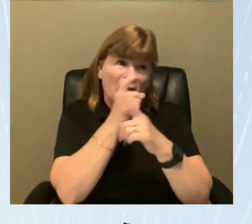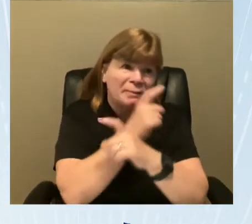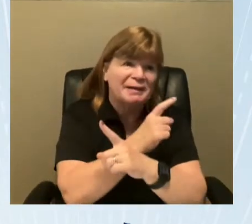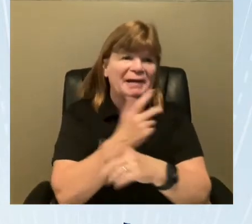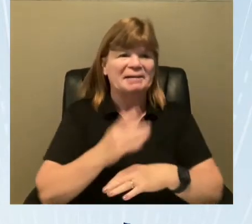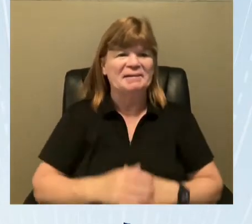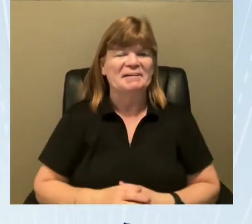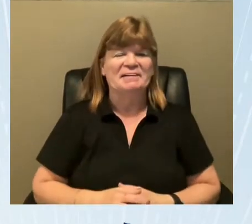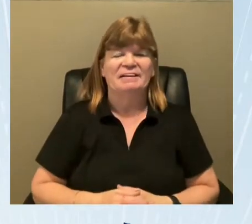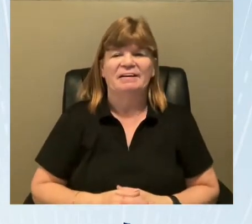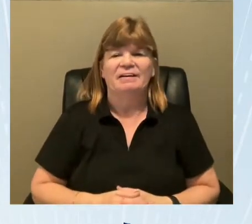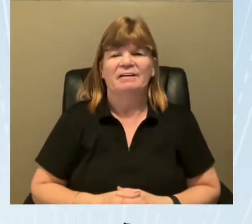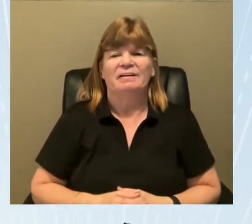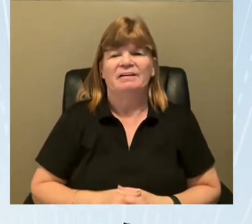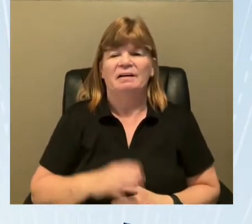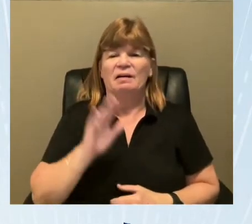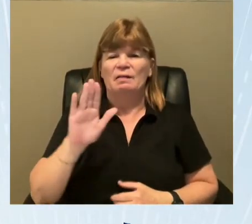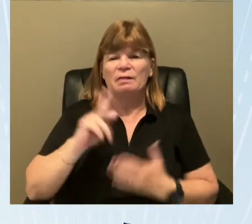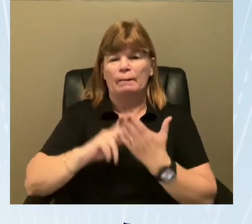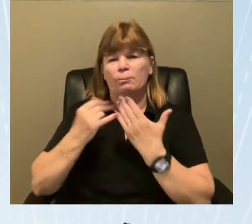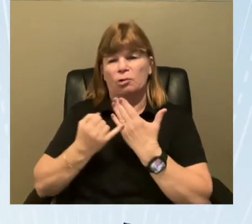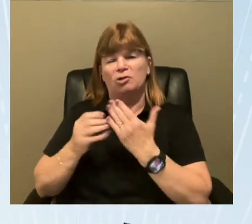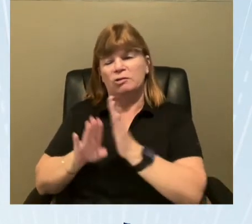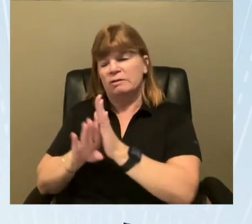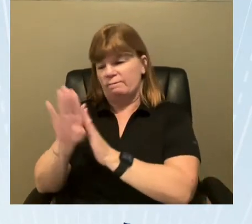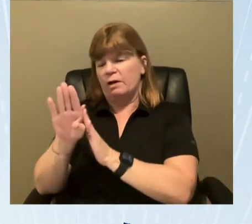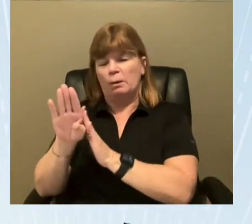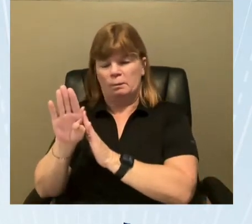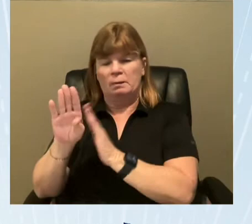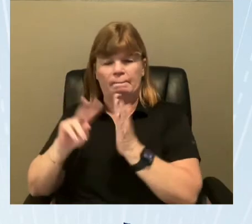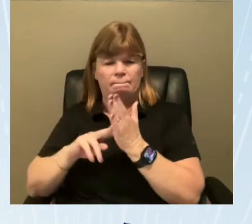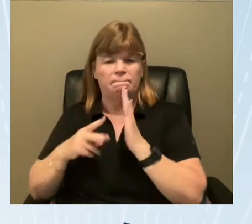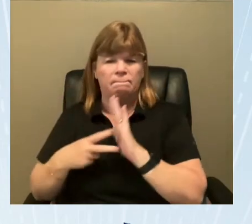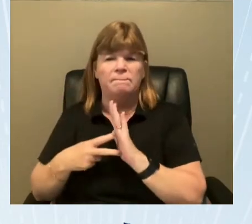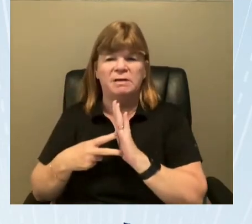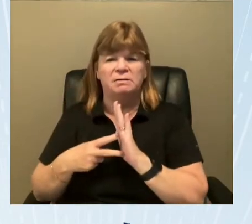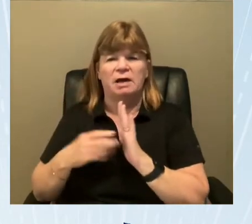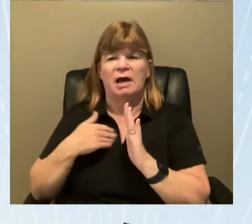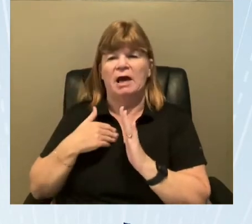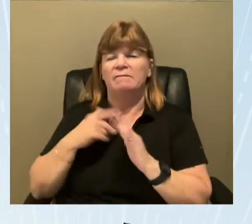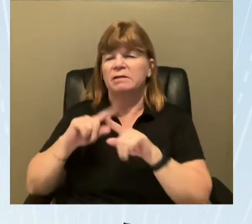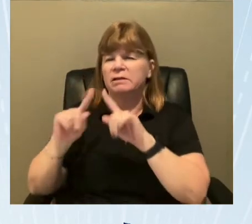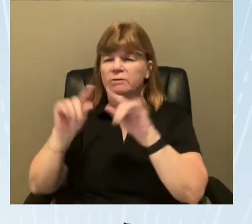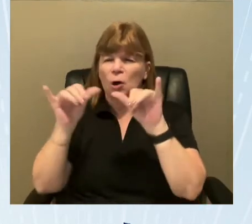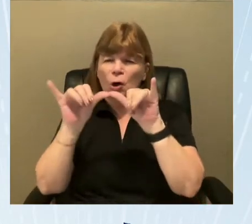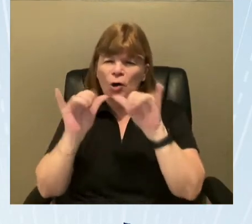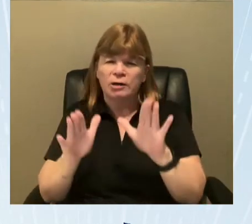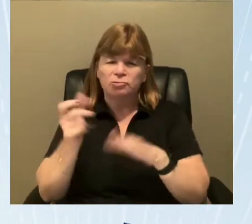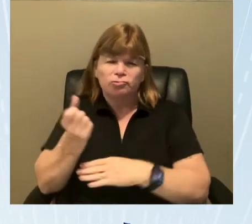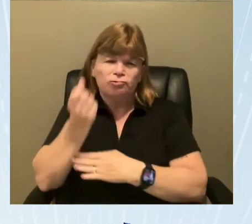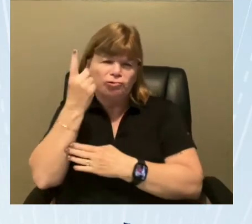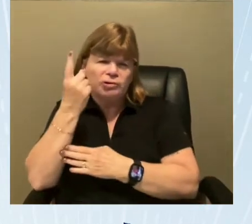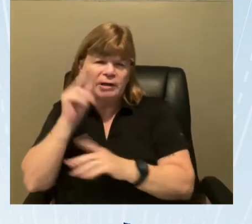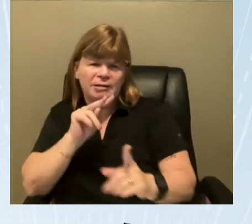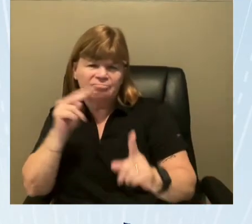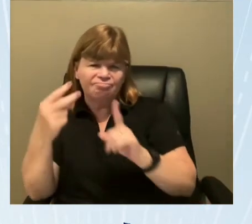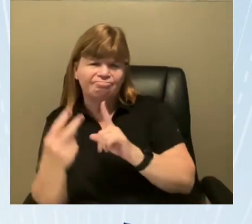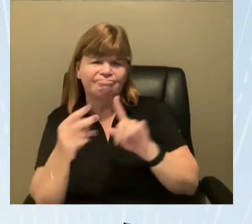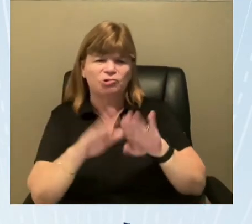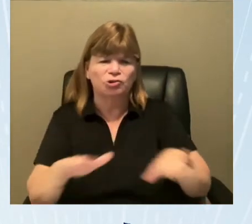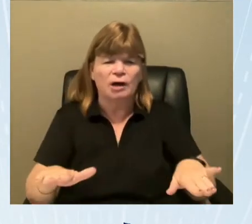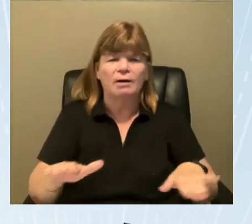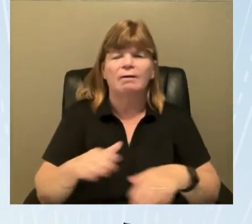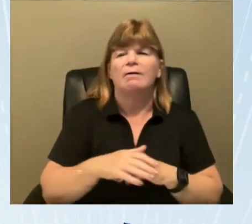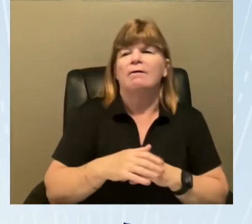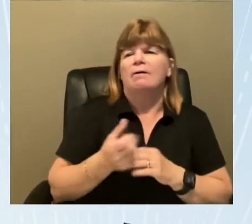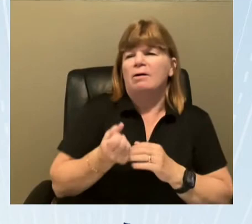And the project development involves having architects who understand childcare, understands what the child